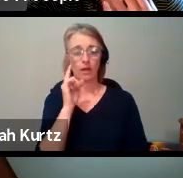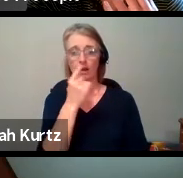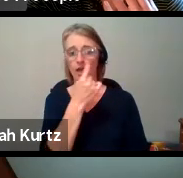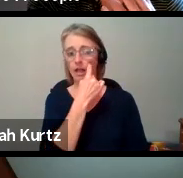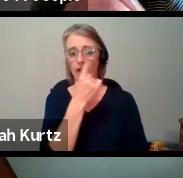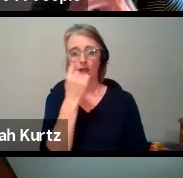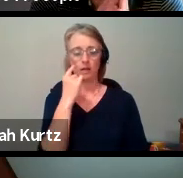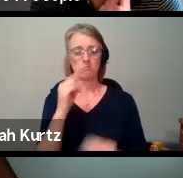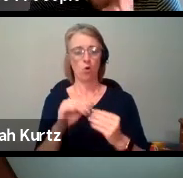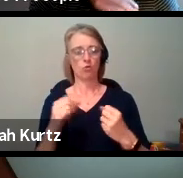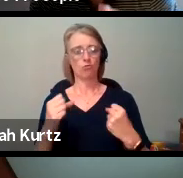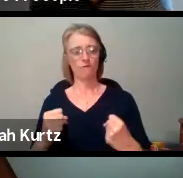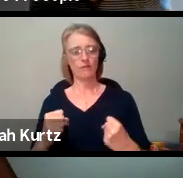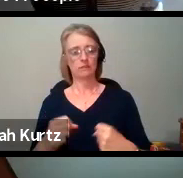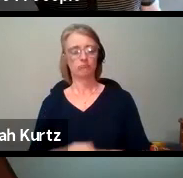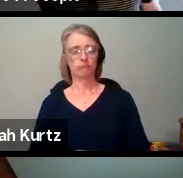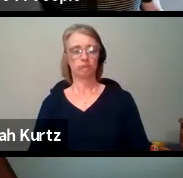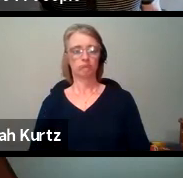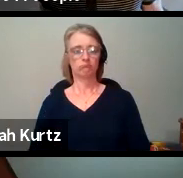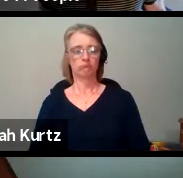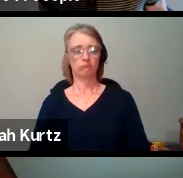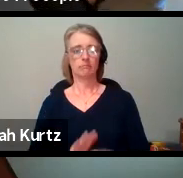more confident,